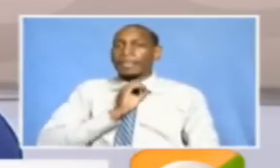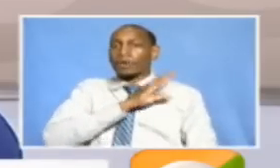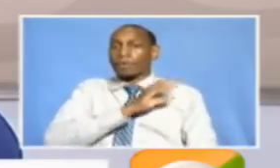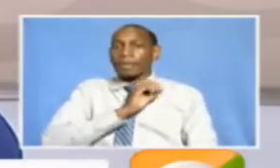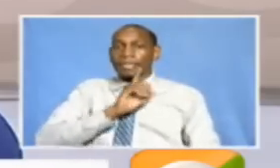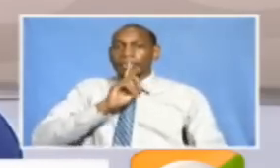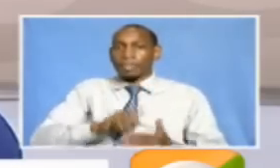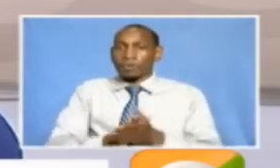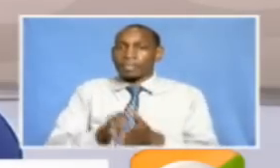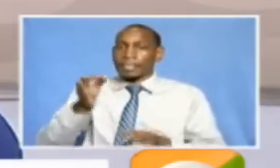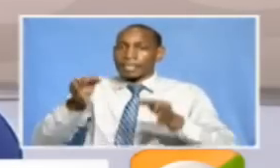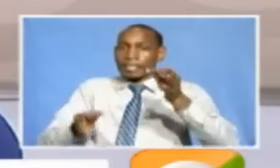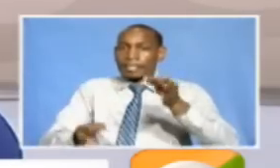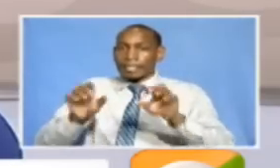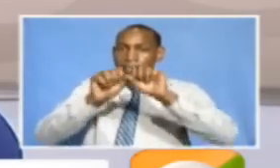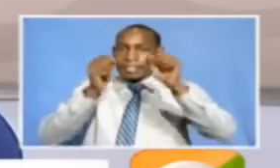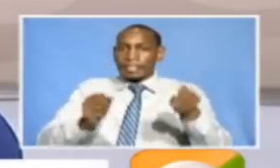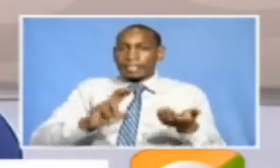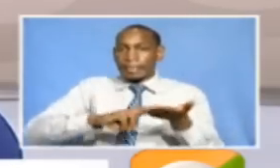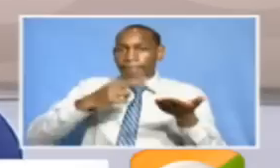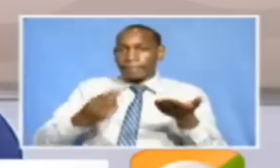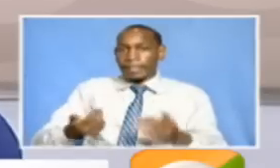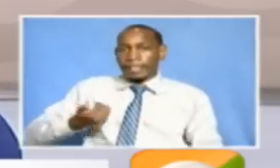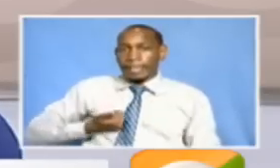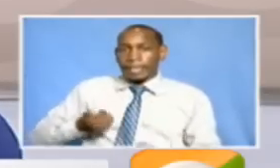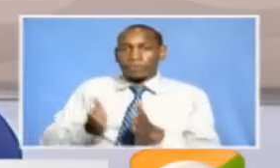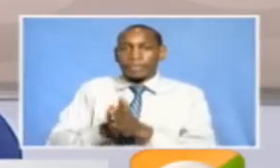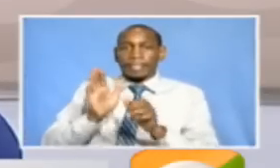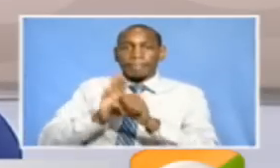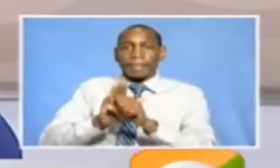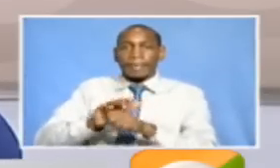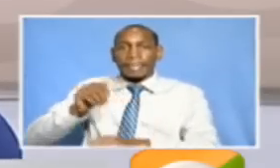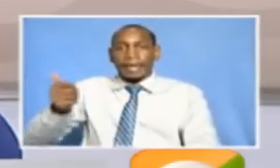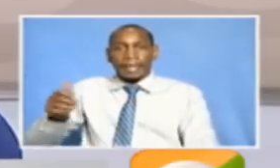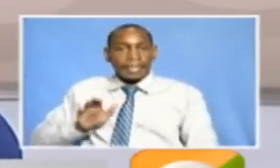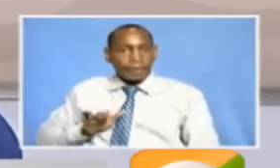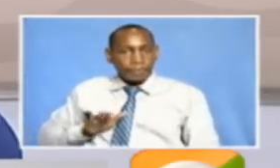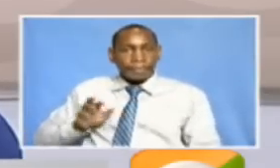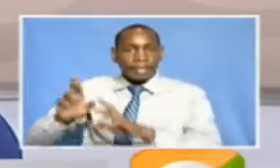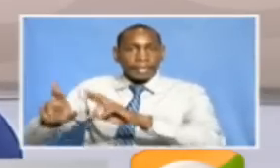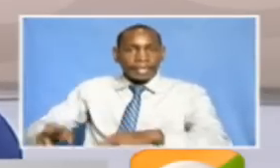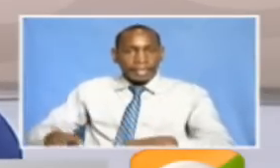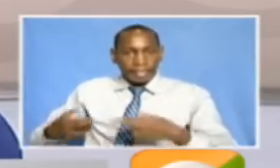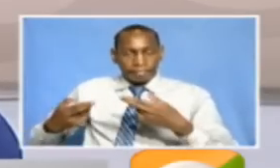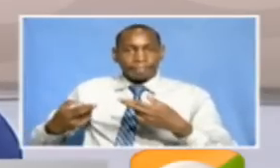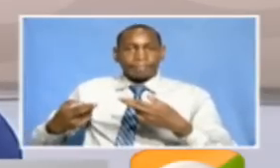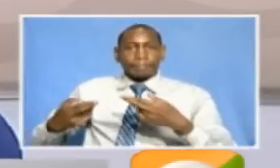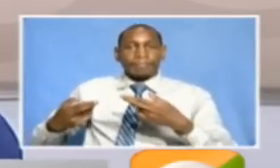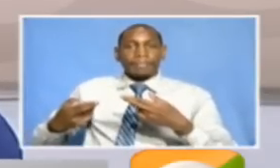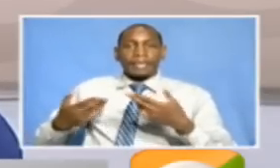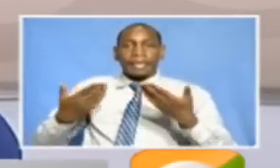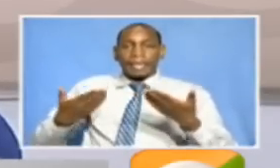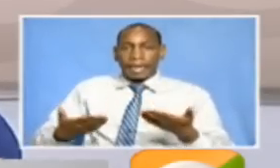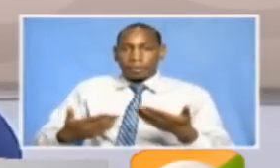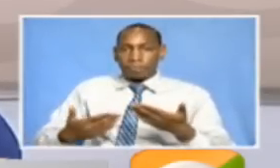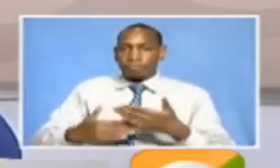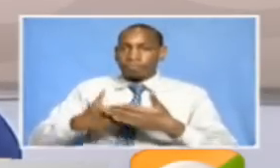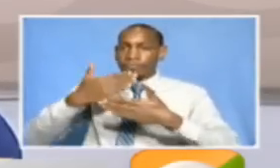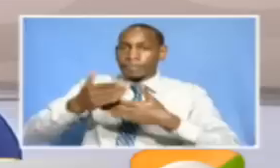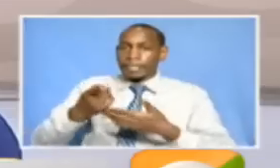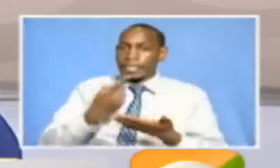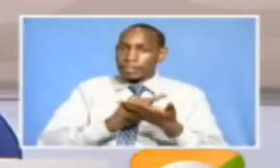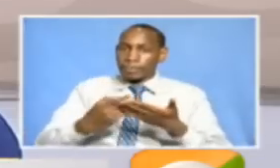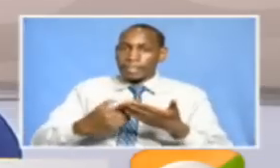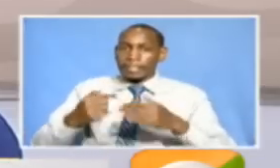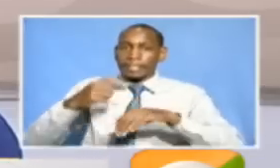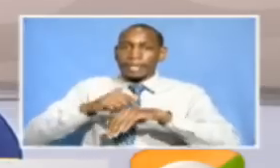saying our justice system had failed Liz and many other male and female rape victims. Well, fast forward to this week, when another